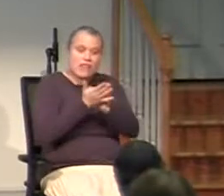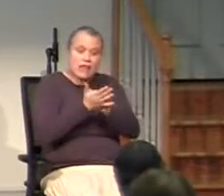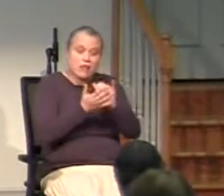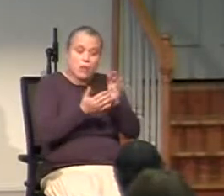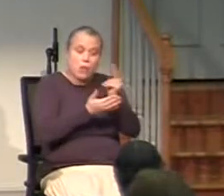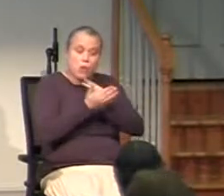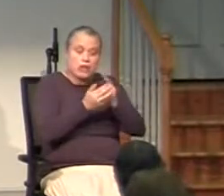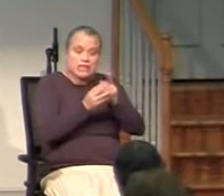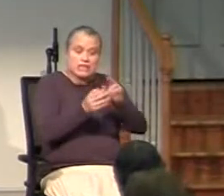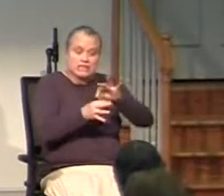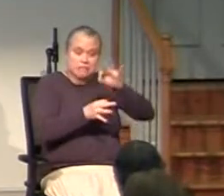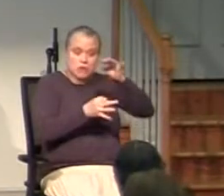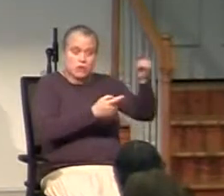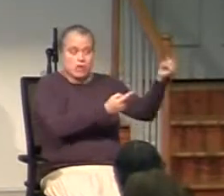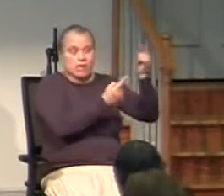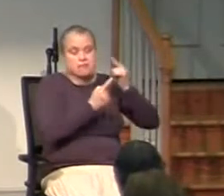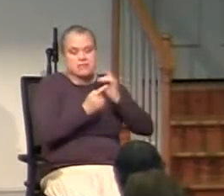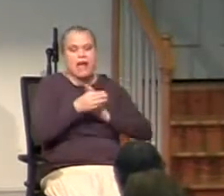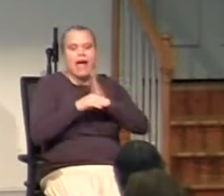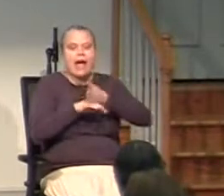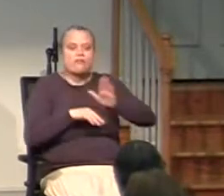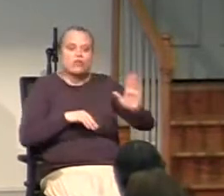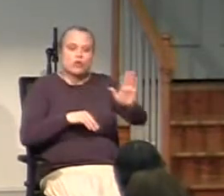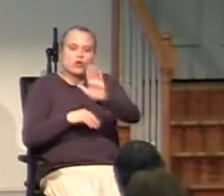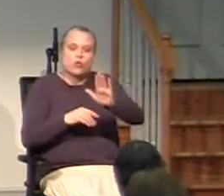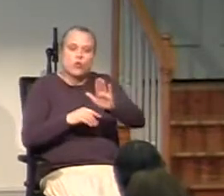special work after you're born again,